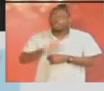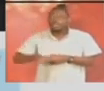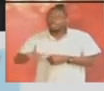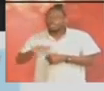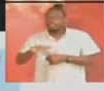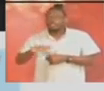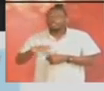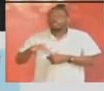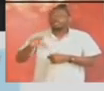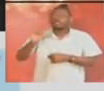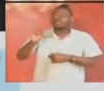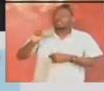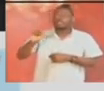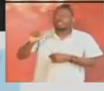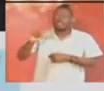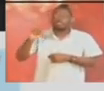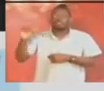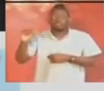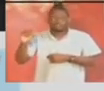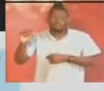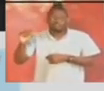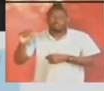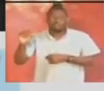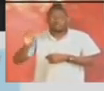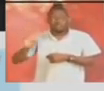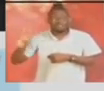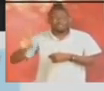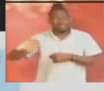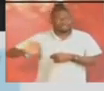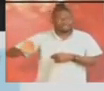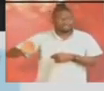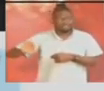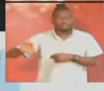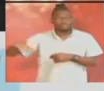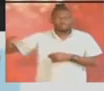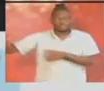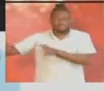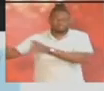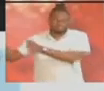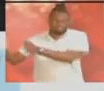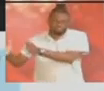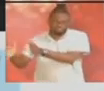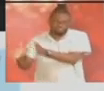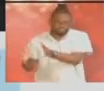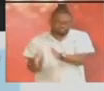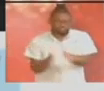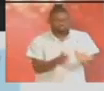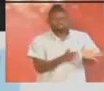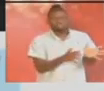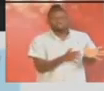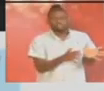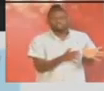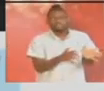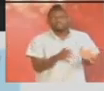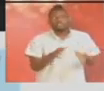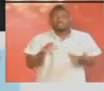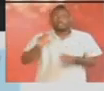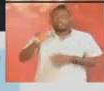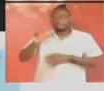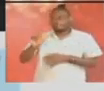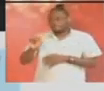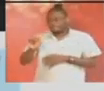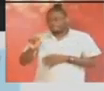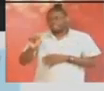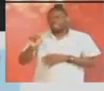St. George Central and St. George East, with smaller increases in Nariva, Mayaro, and St. Andrew, St. David. Next slide, please. And then we